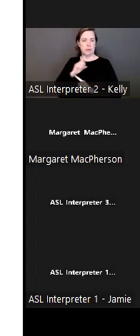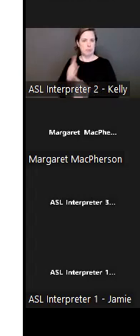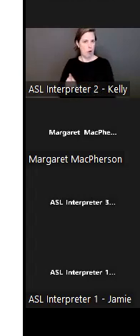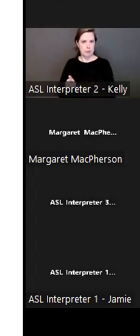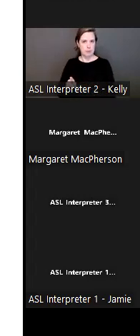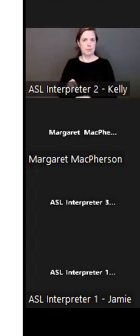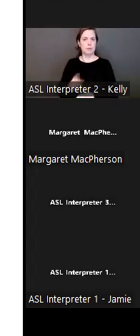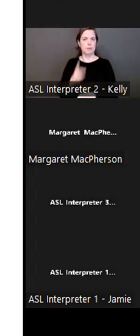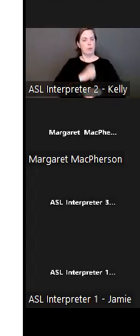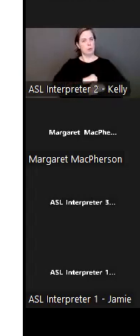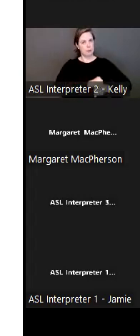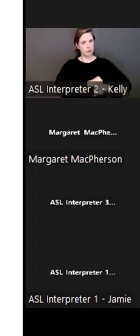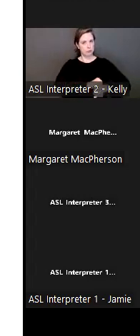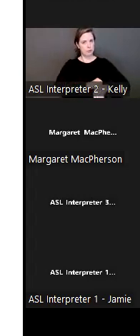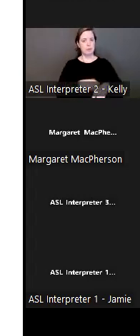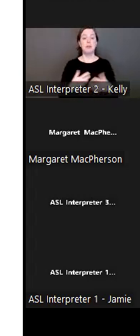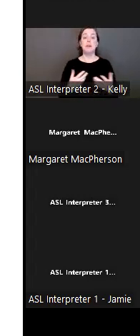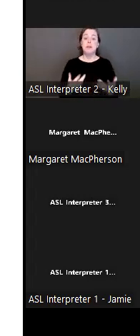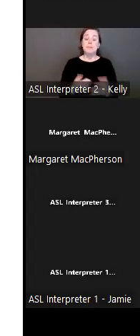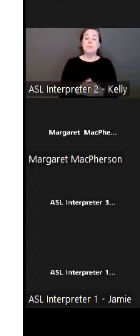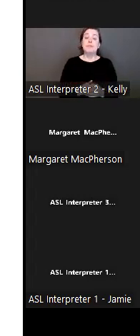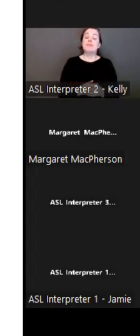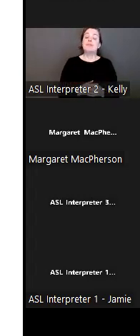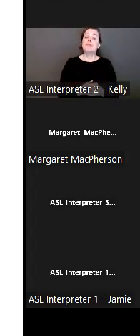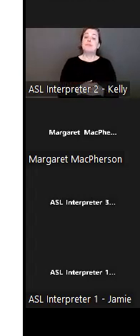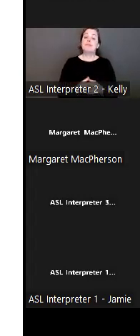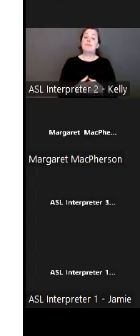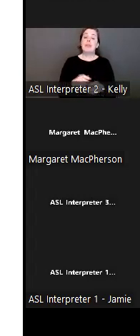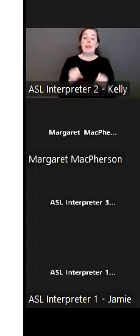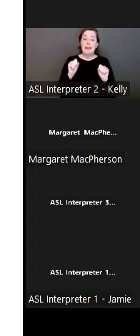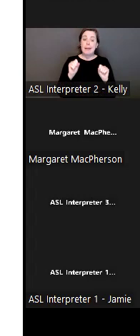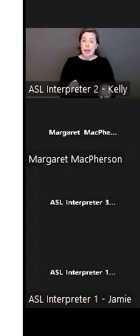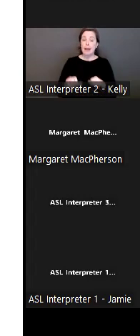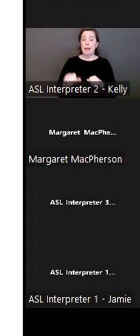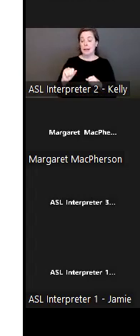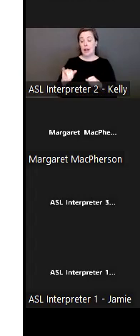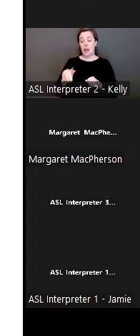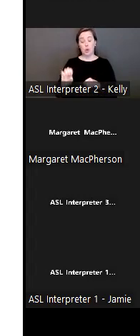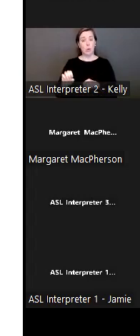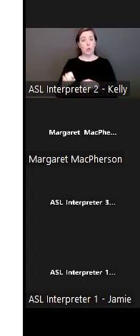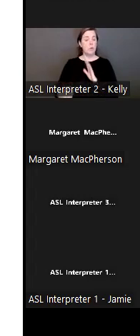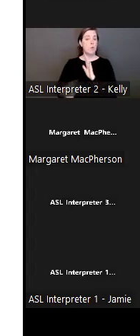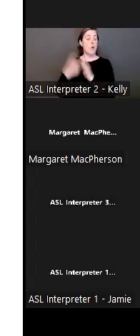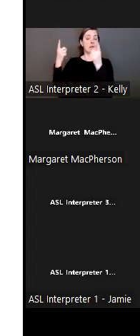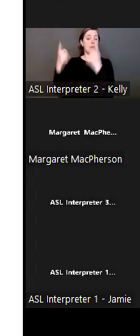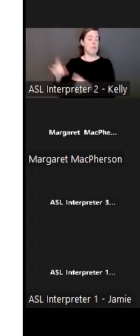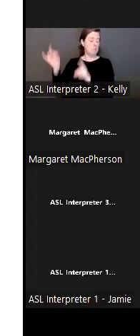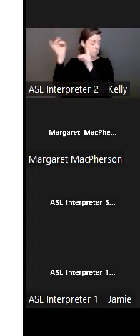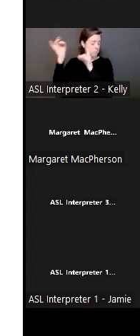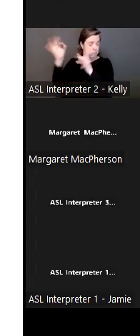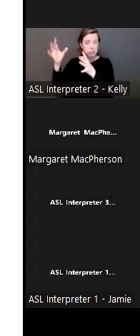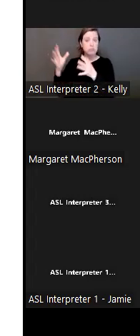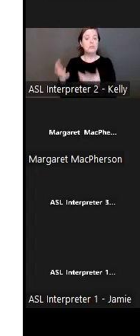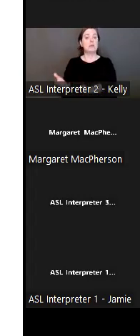traumatic stress can be both acute, so resulting from a single event that can be quite horrific, accidents, natural disasters, and so